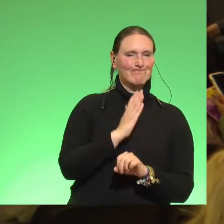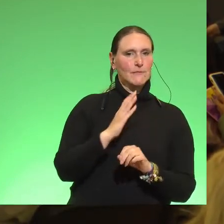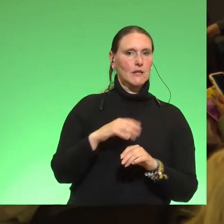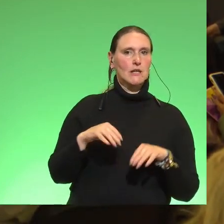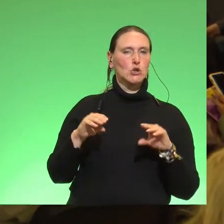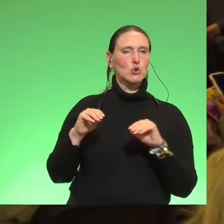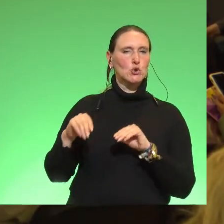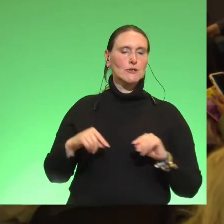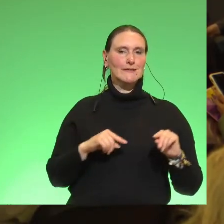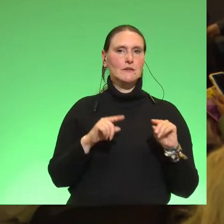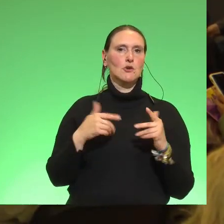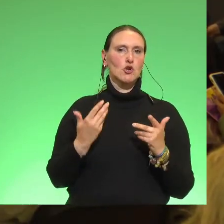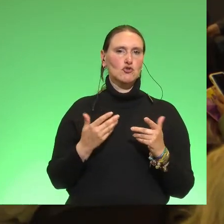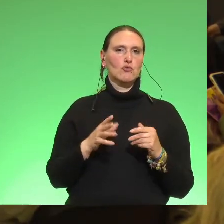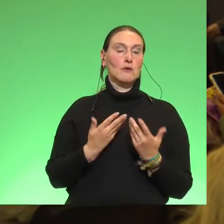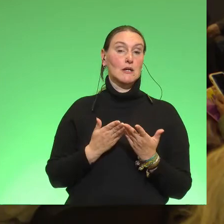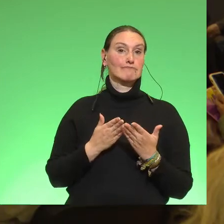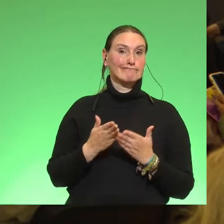of empire.